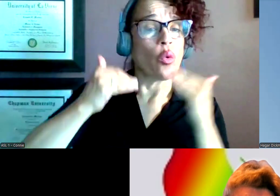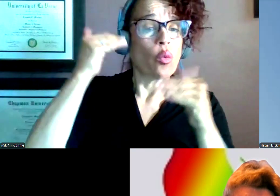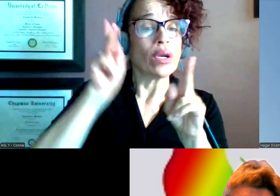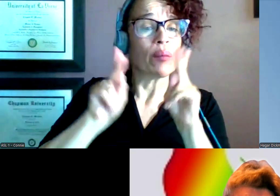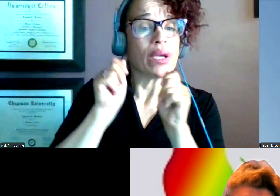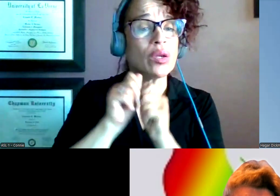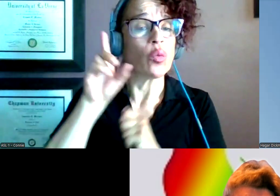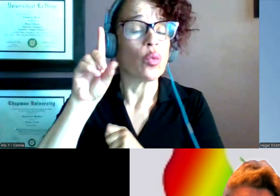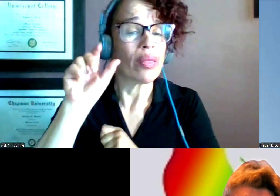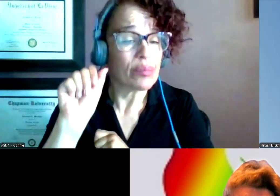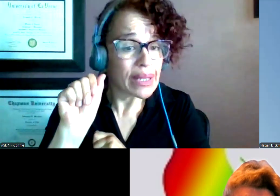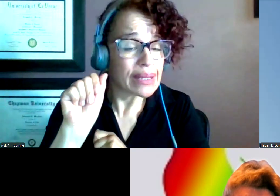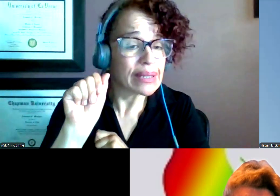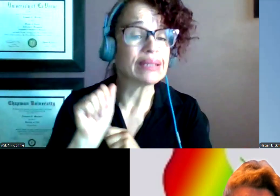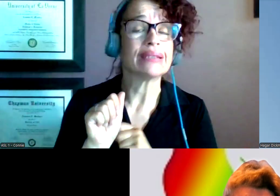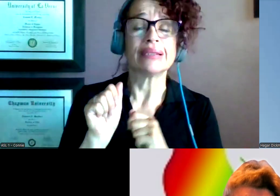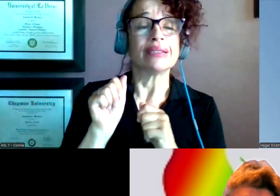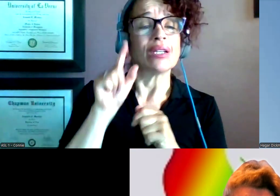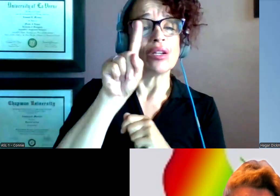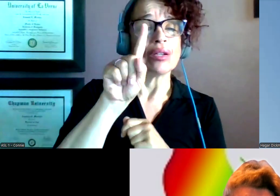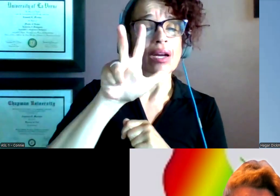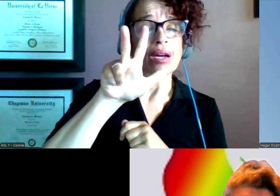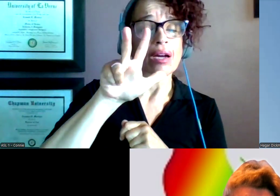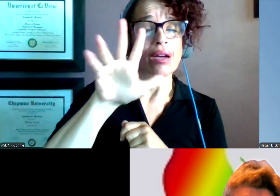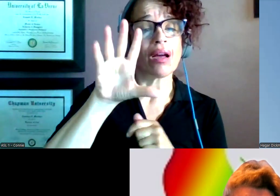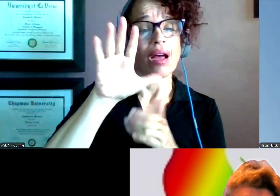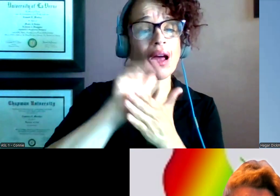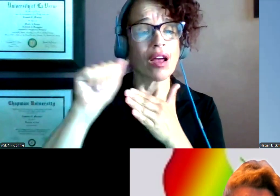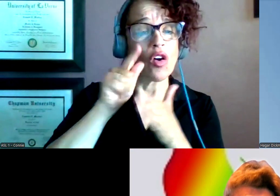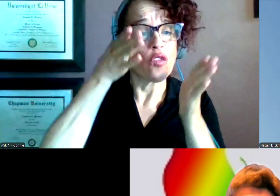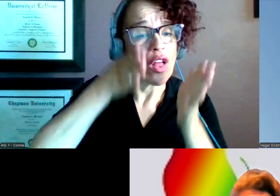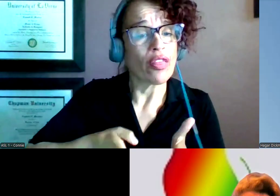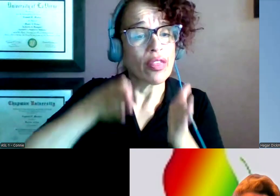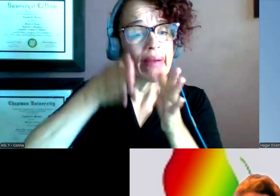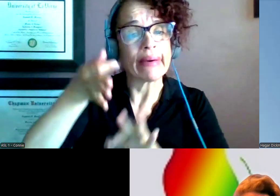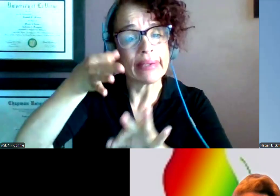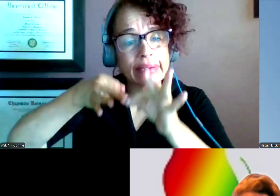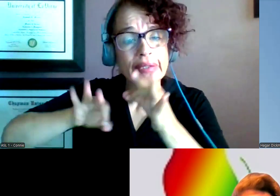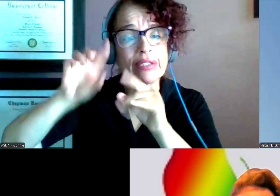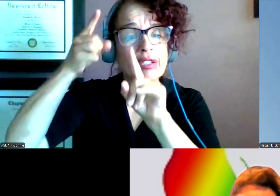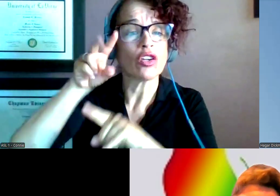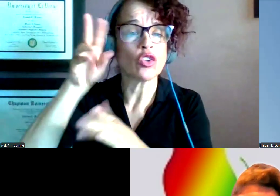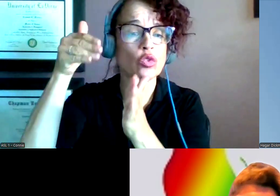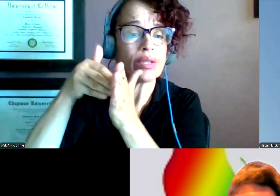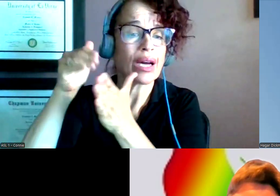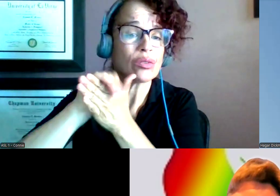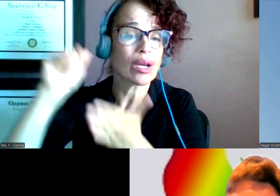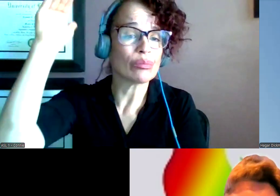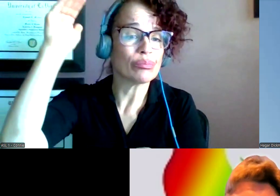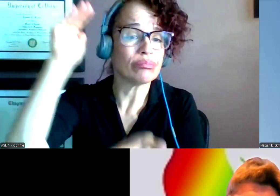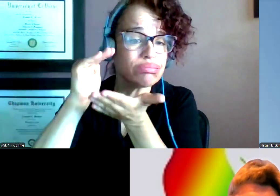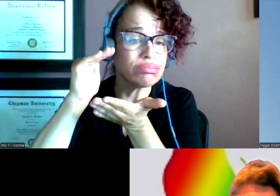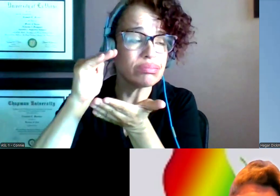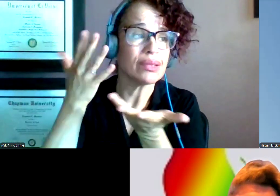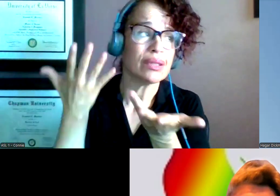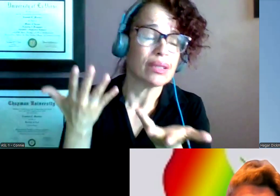people with disabilities to $130,000 for an individual instead of the proposed $2,000. There